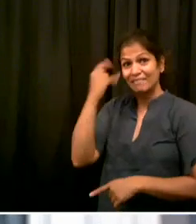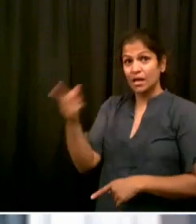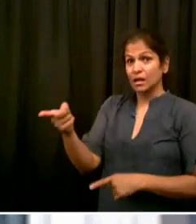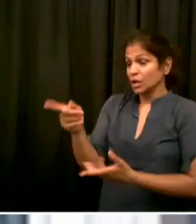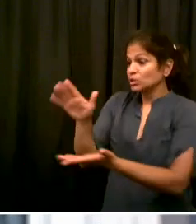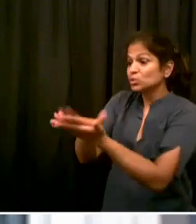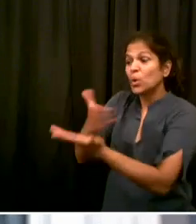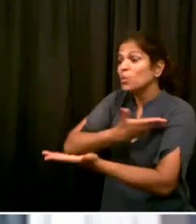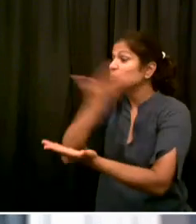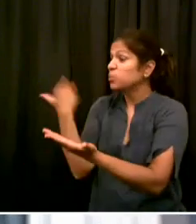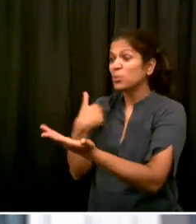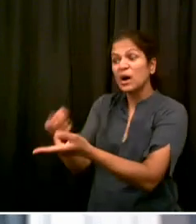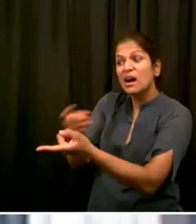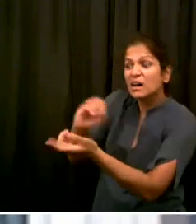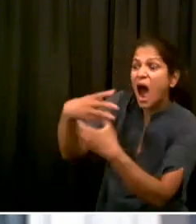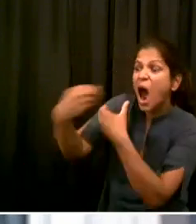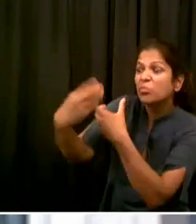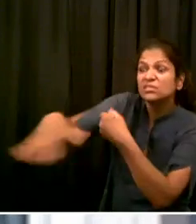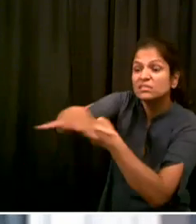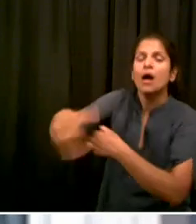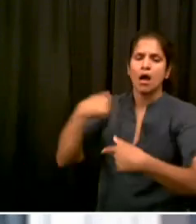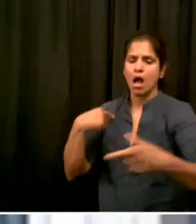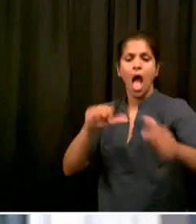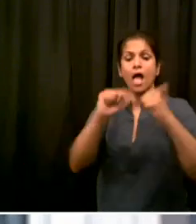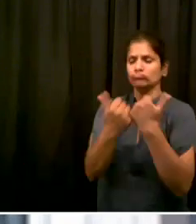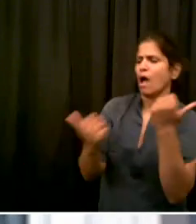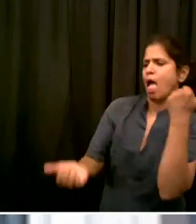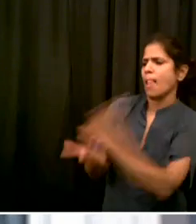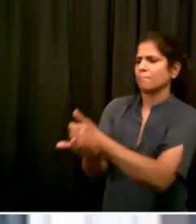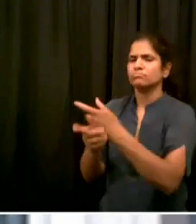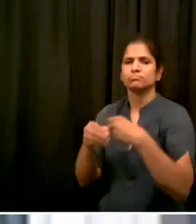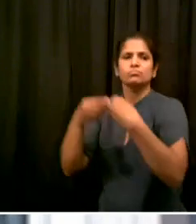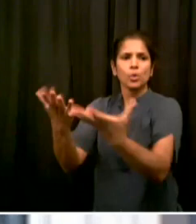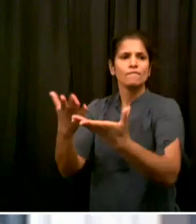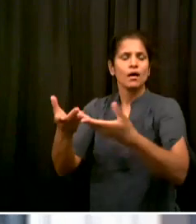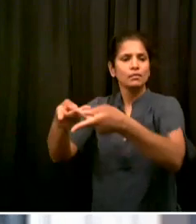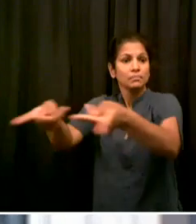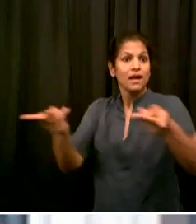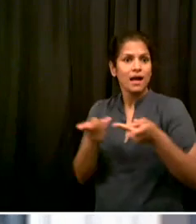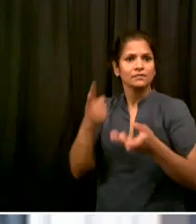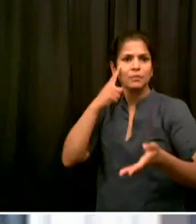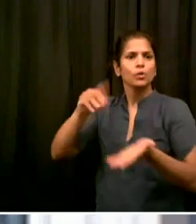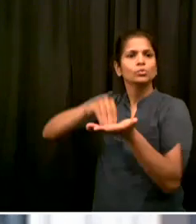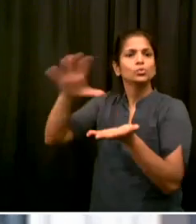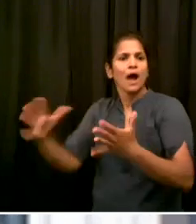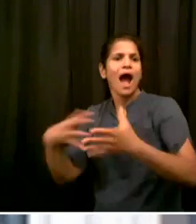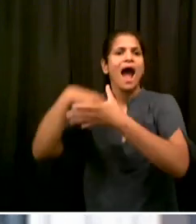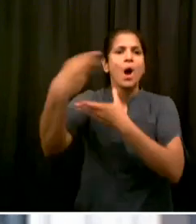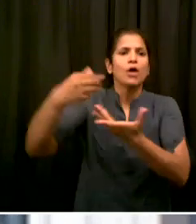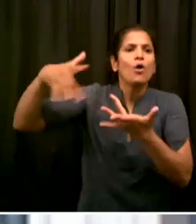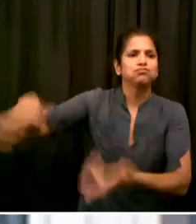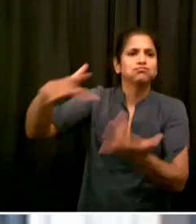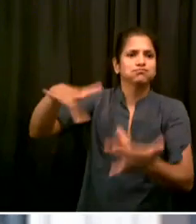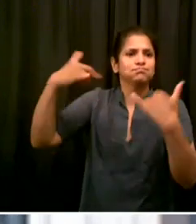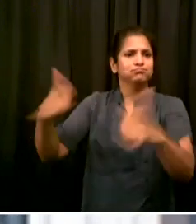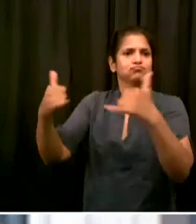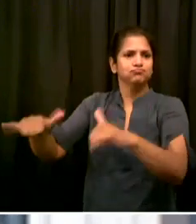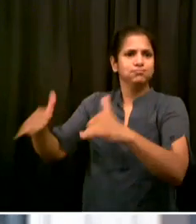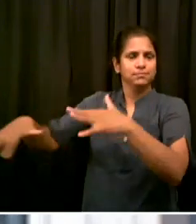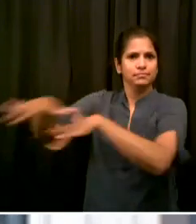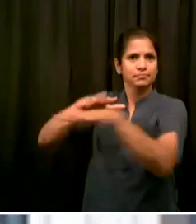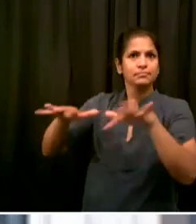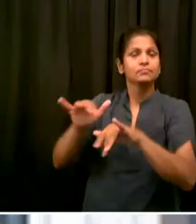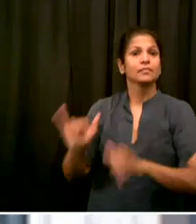all wear the same uniform in service of the citizens of New York City. So we will work closely to make sure that